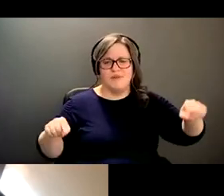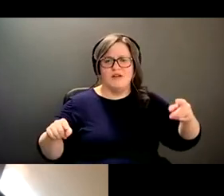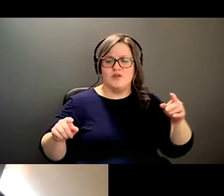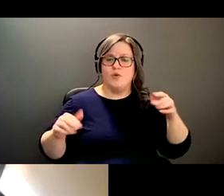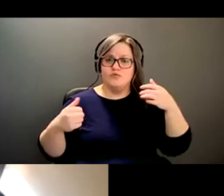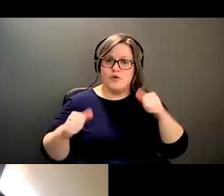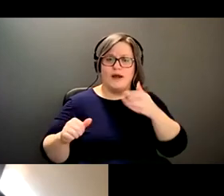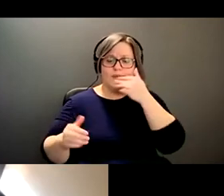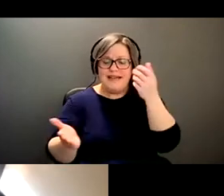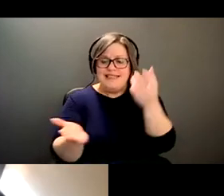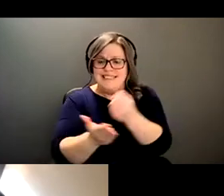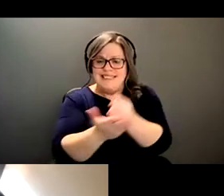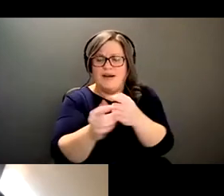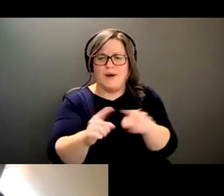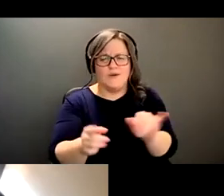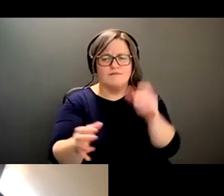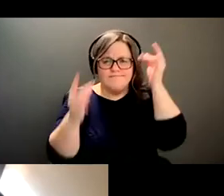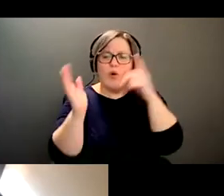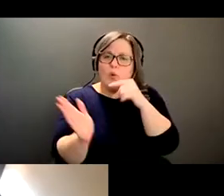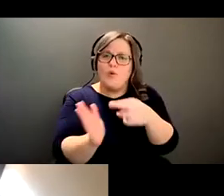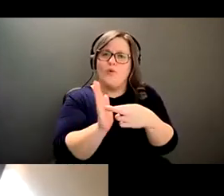gone. Does that make sense?